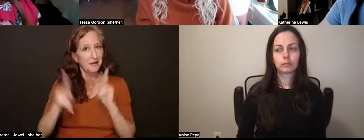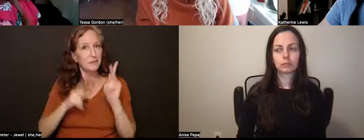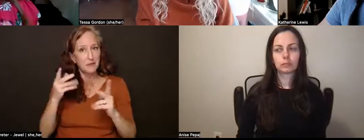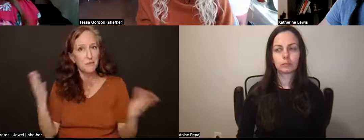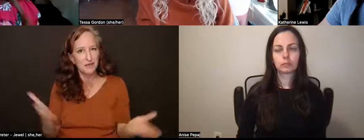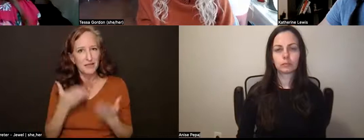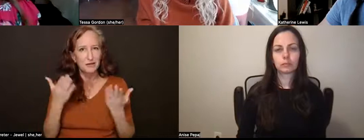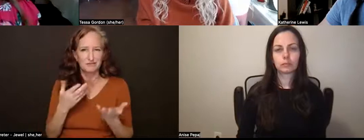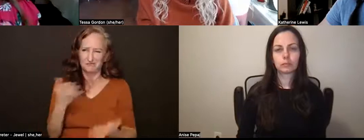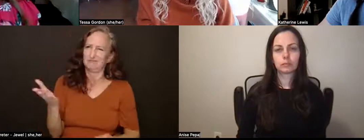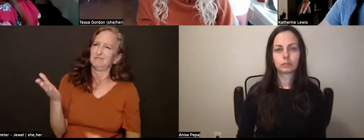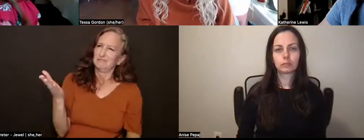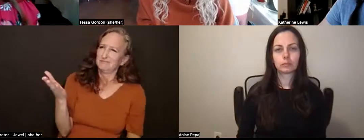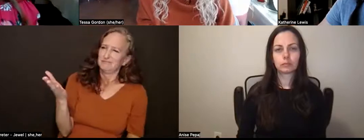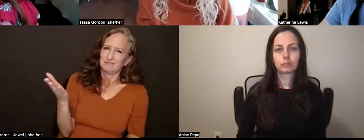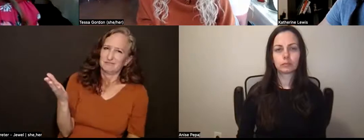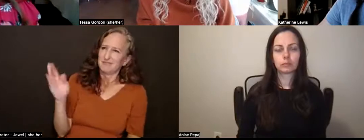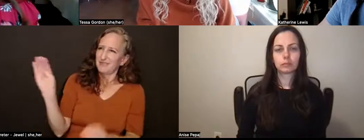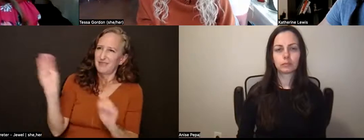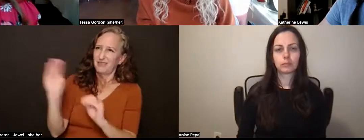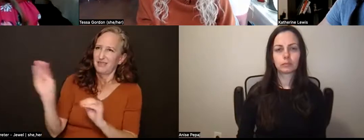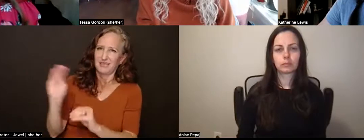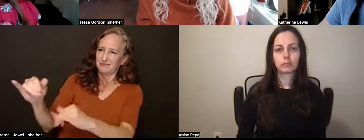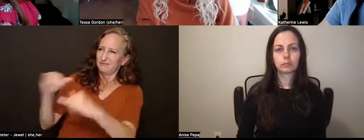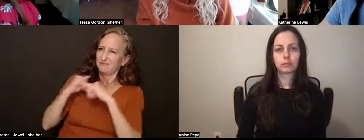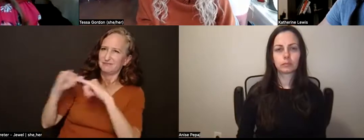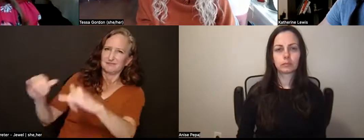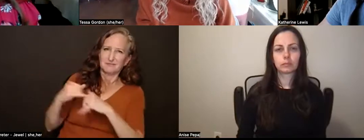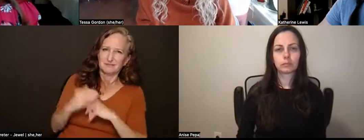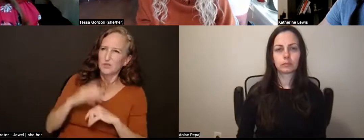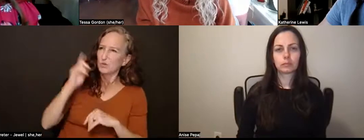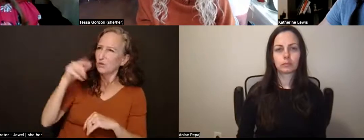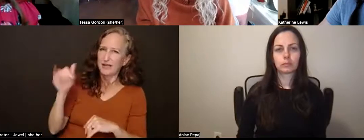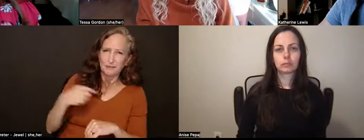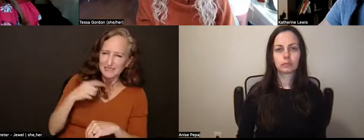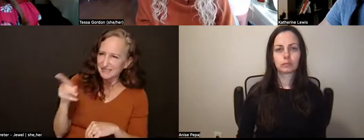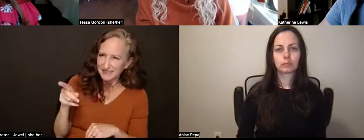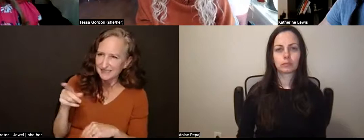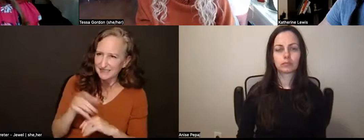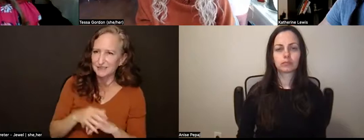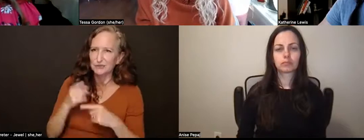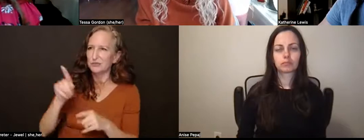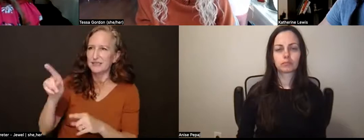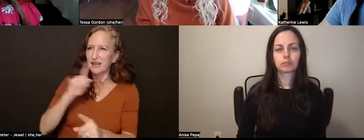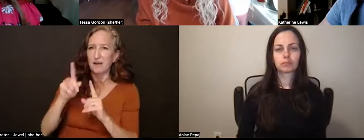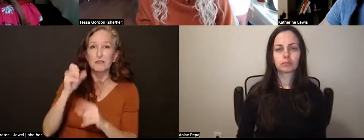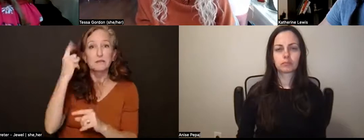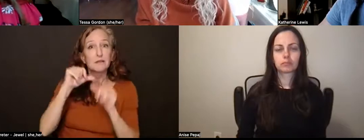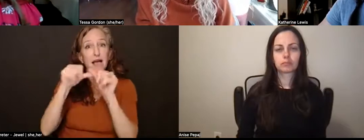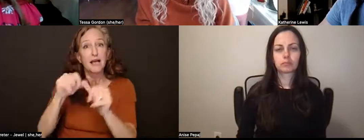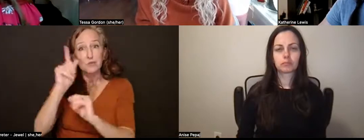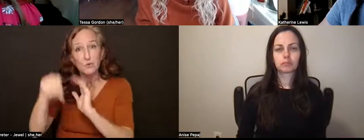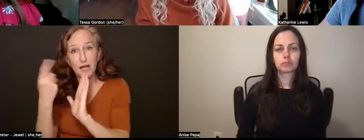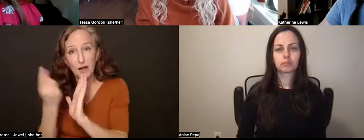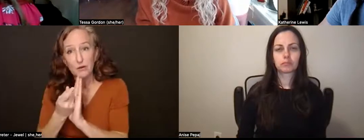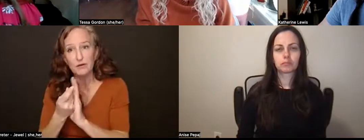yet I saw nothing that reflected me or looked like me in that conversation for an hour. And so one of the